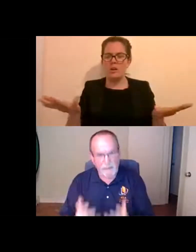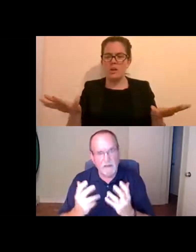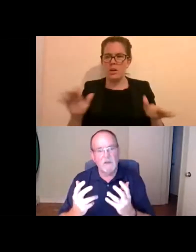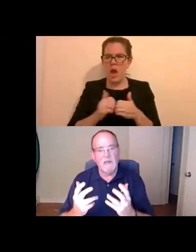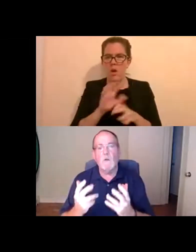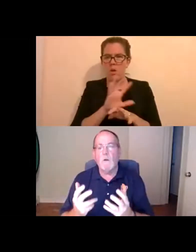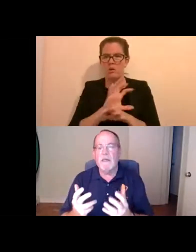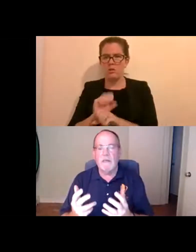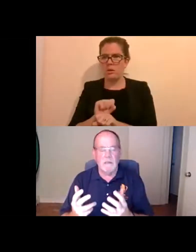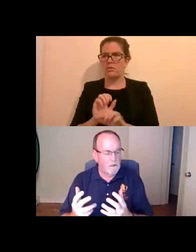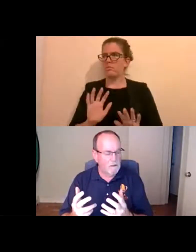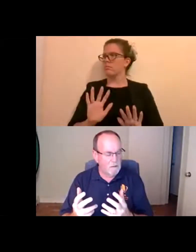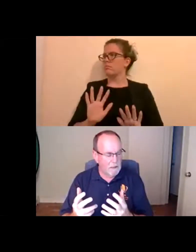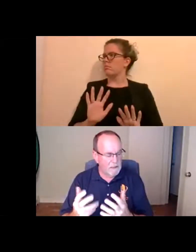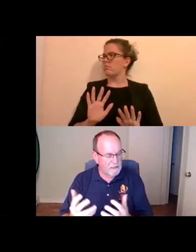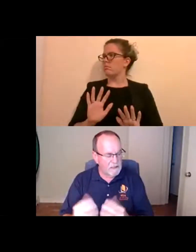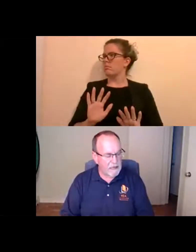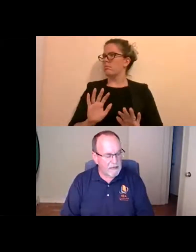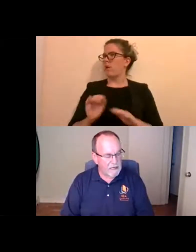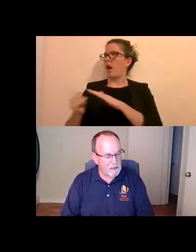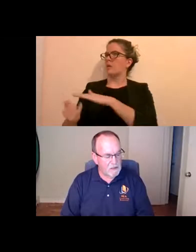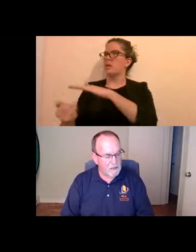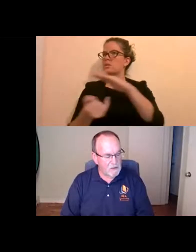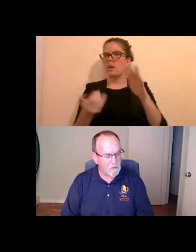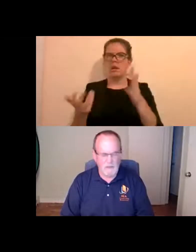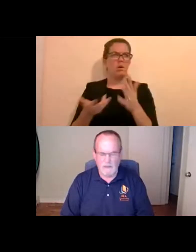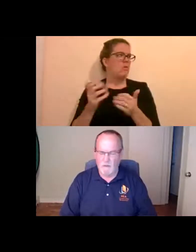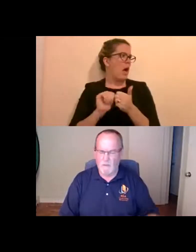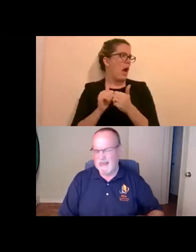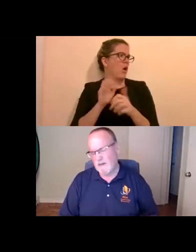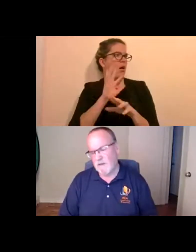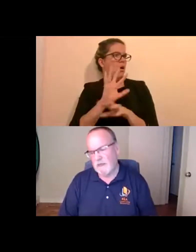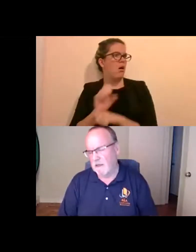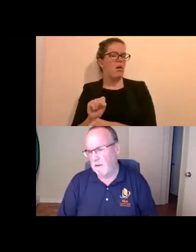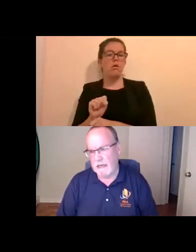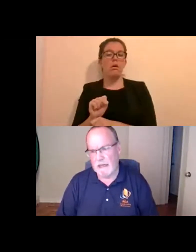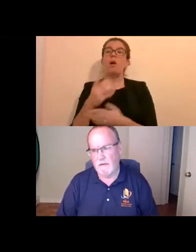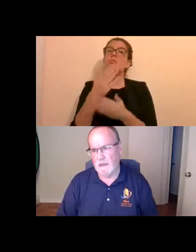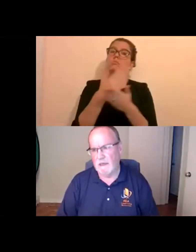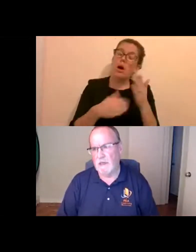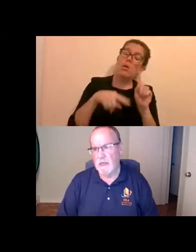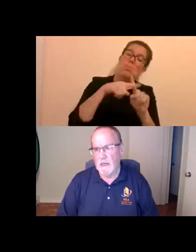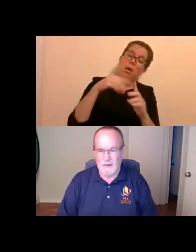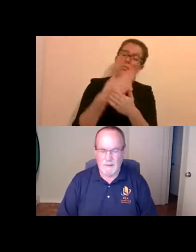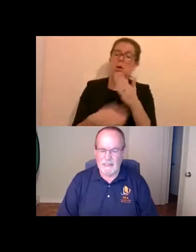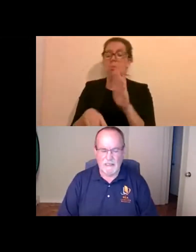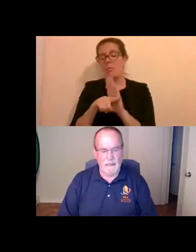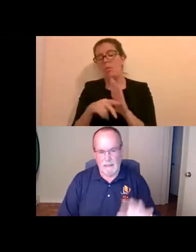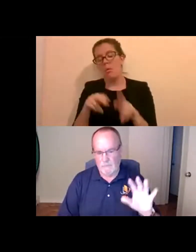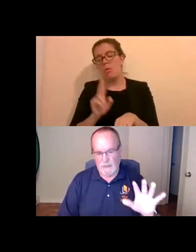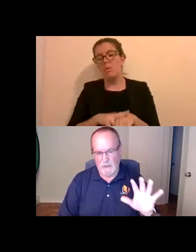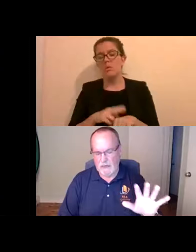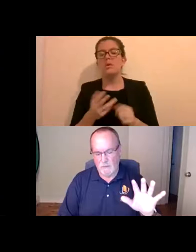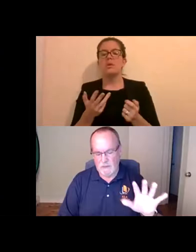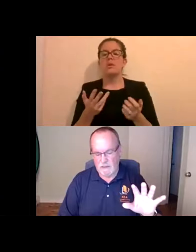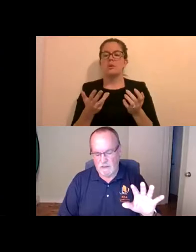said, here's what we need to do in this day and age. And so there were positive things and there were negative things. But basically,